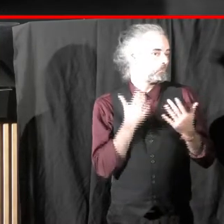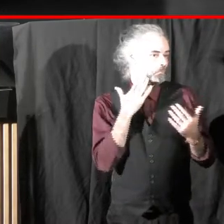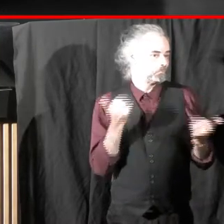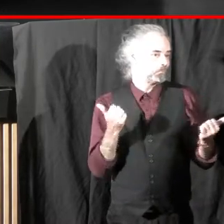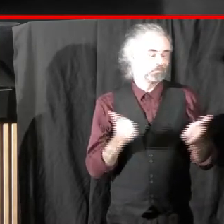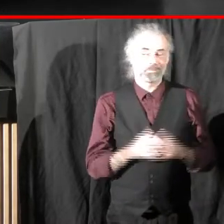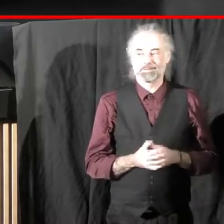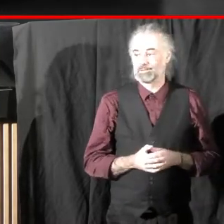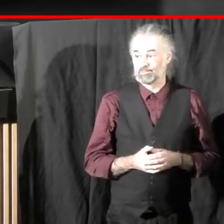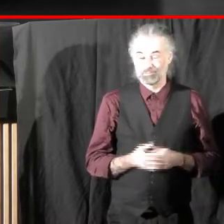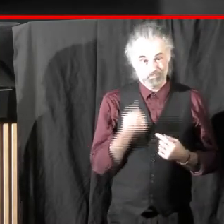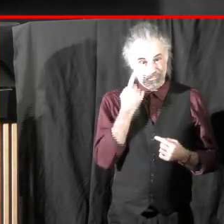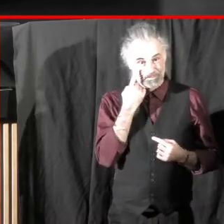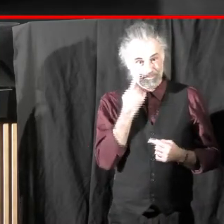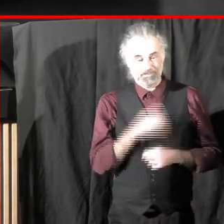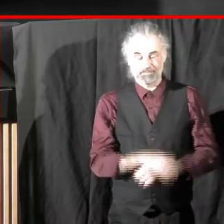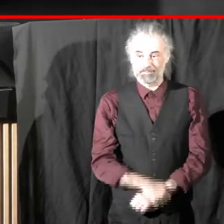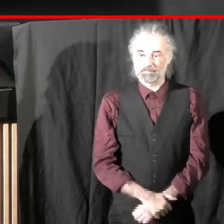watch.